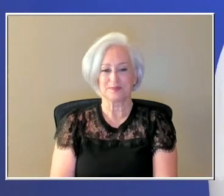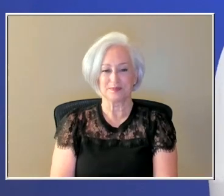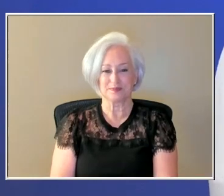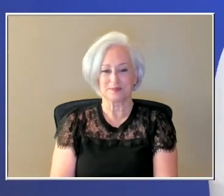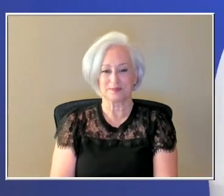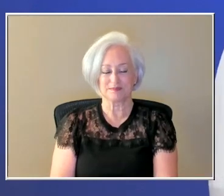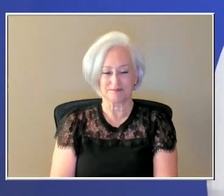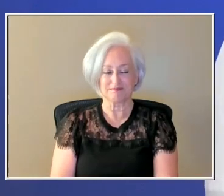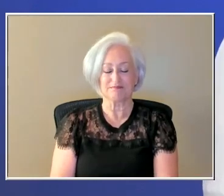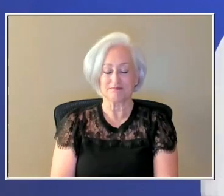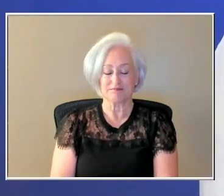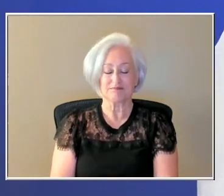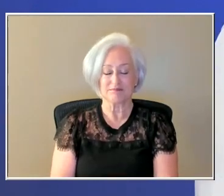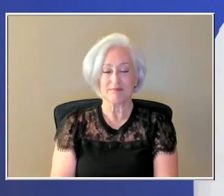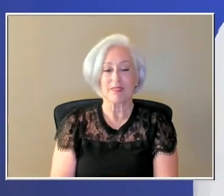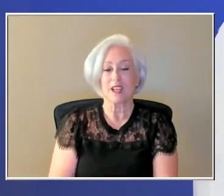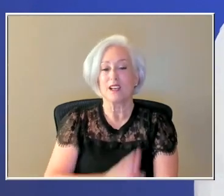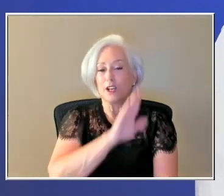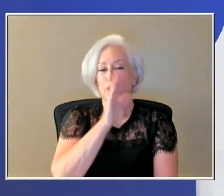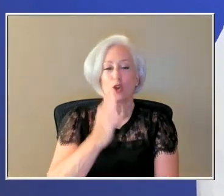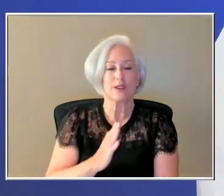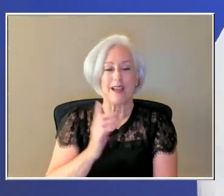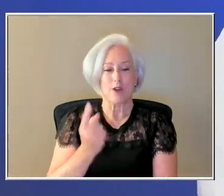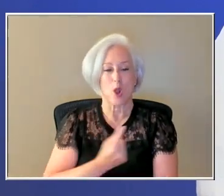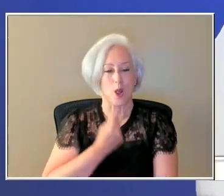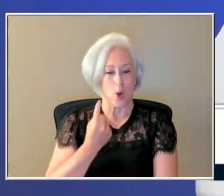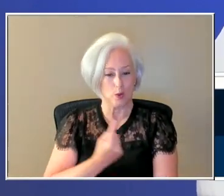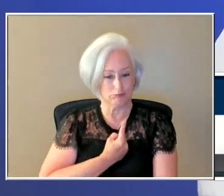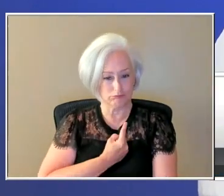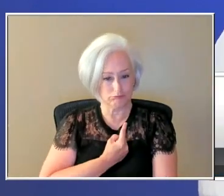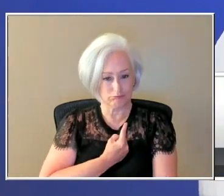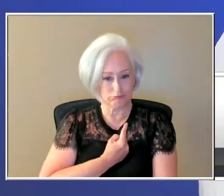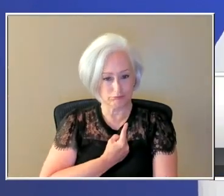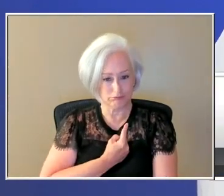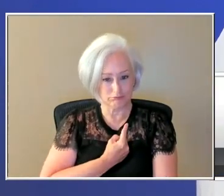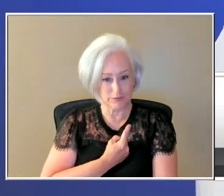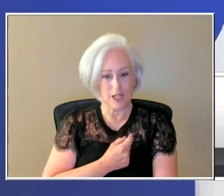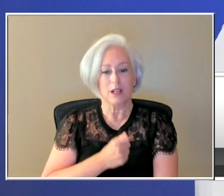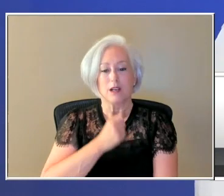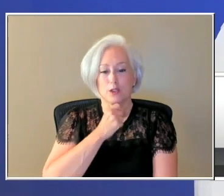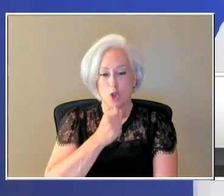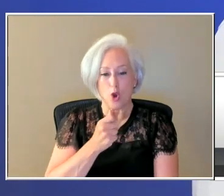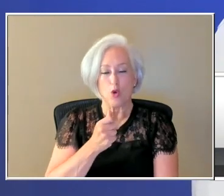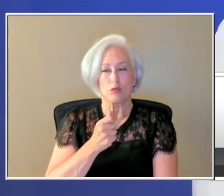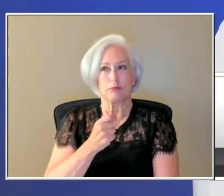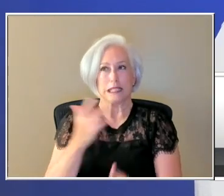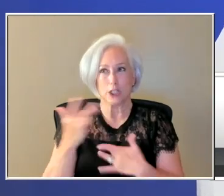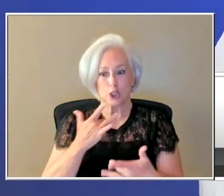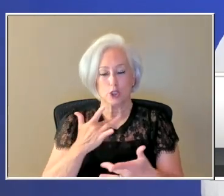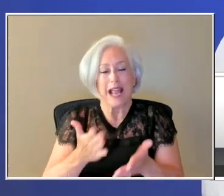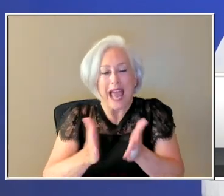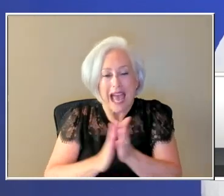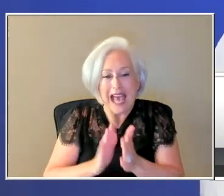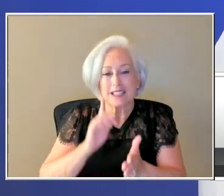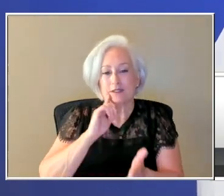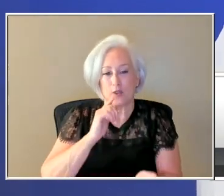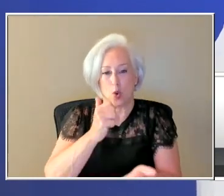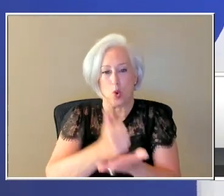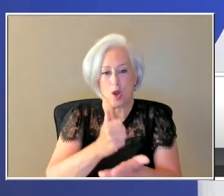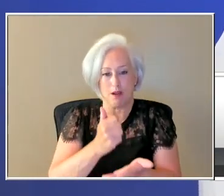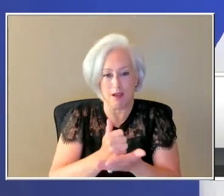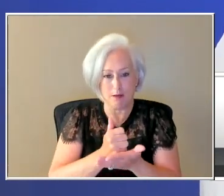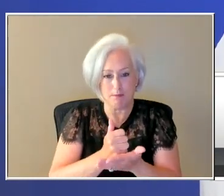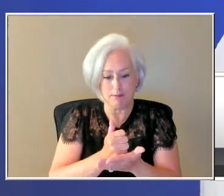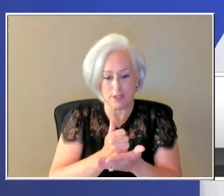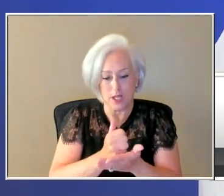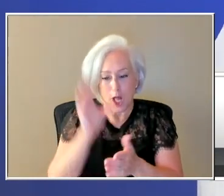would say you're never alone, and don't hesitate to ask for help, and then find people in possible similar